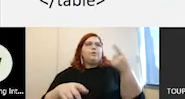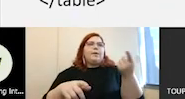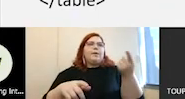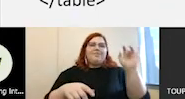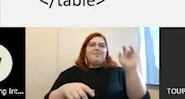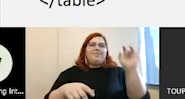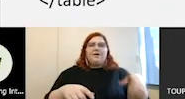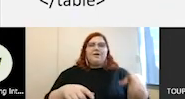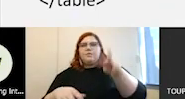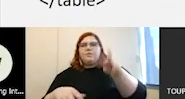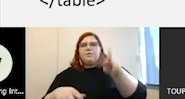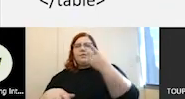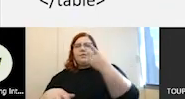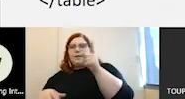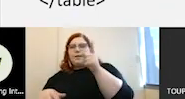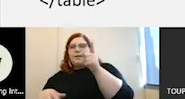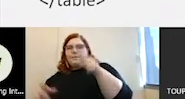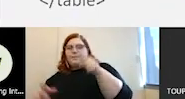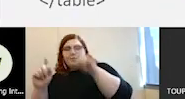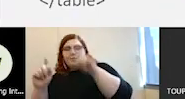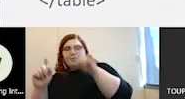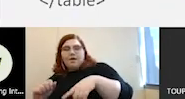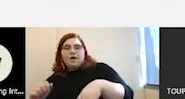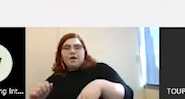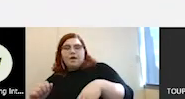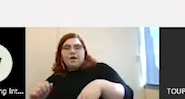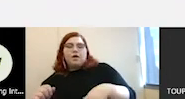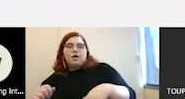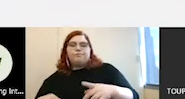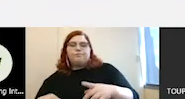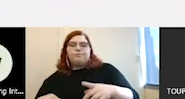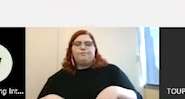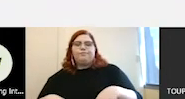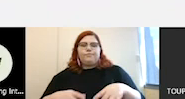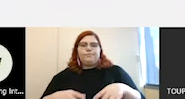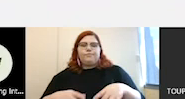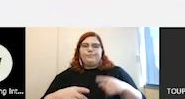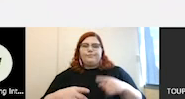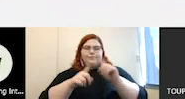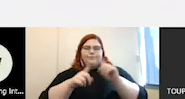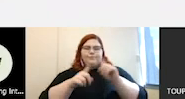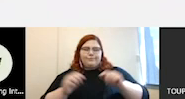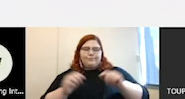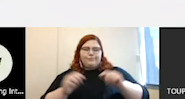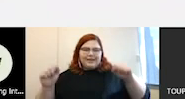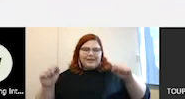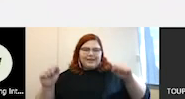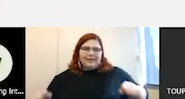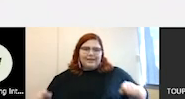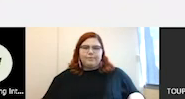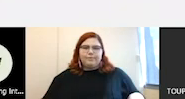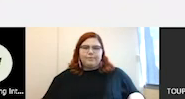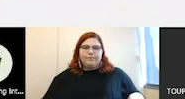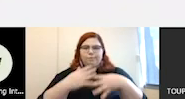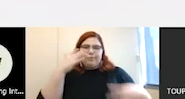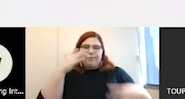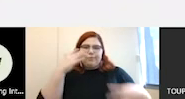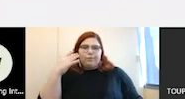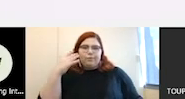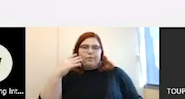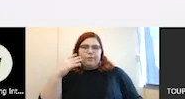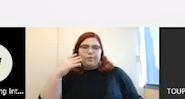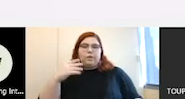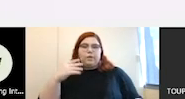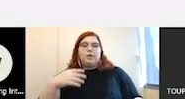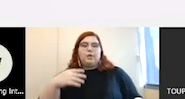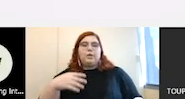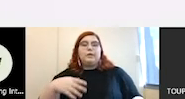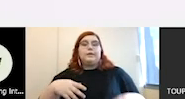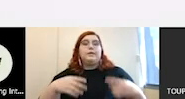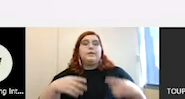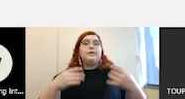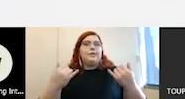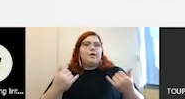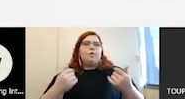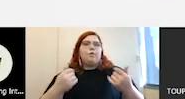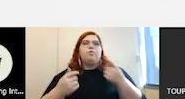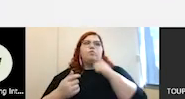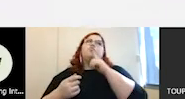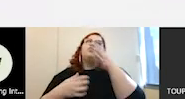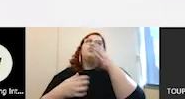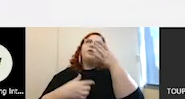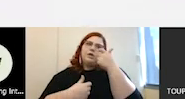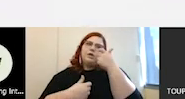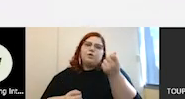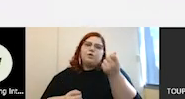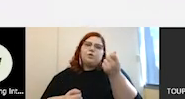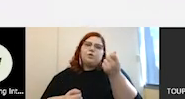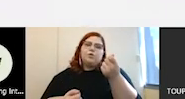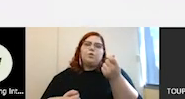So the possibilities are pretty much endless. And this is where it gets really interesting when we start using text